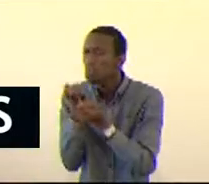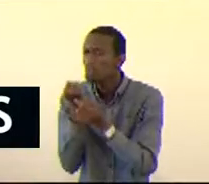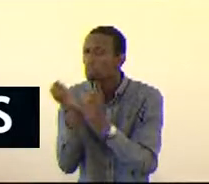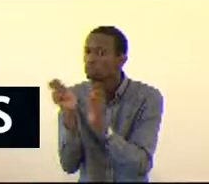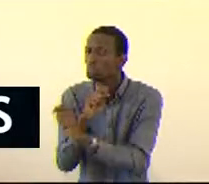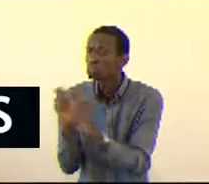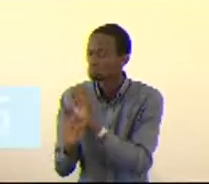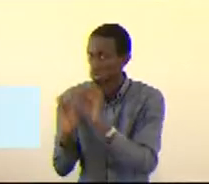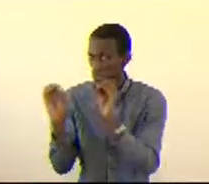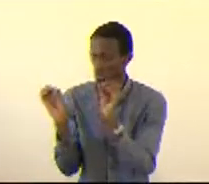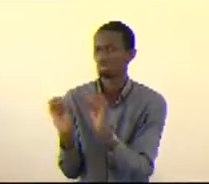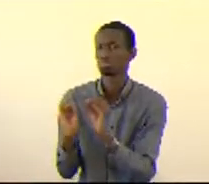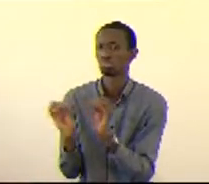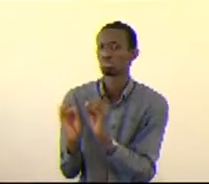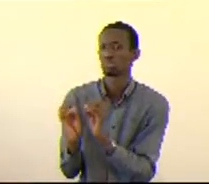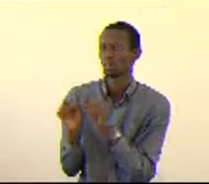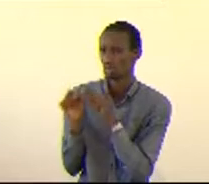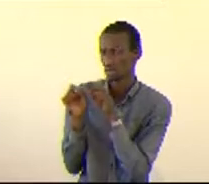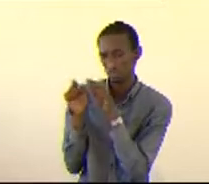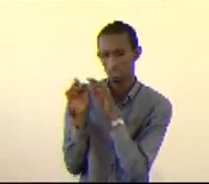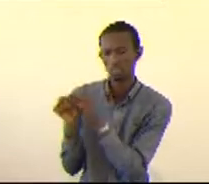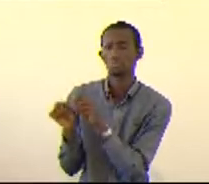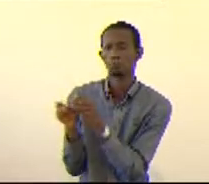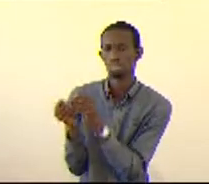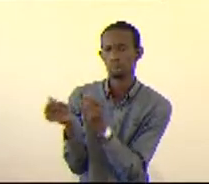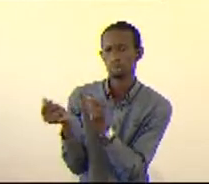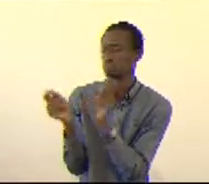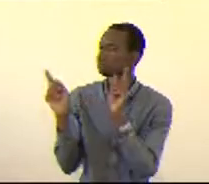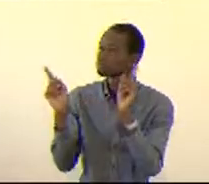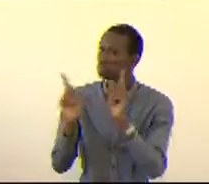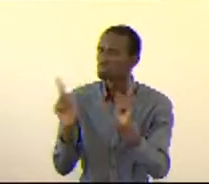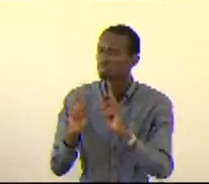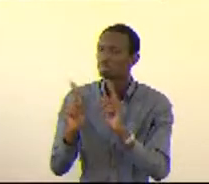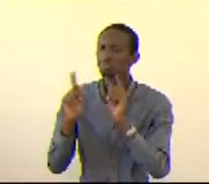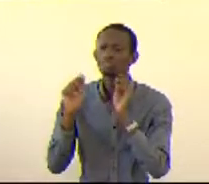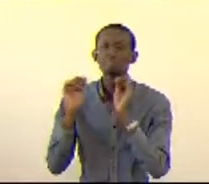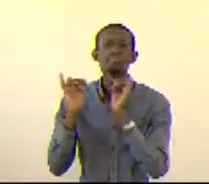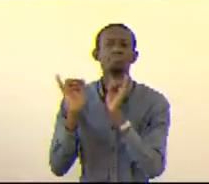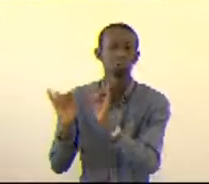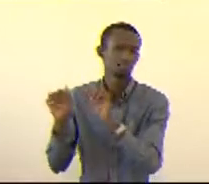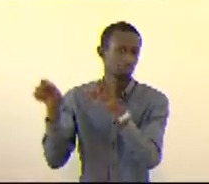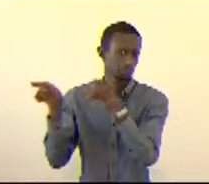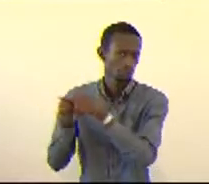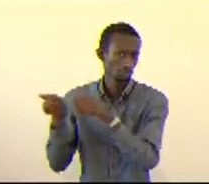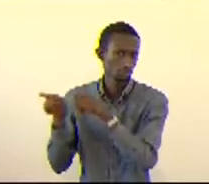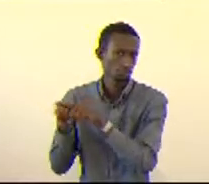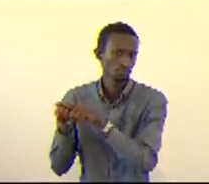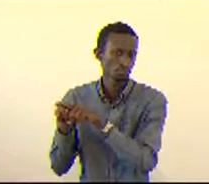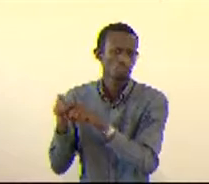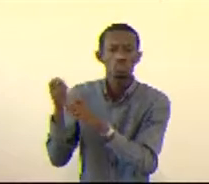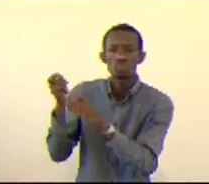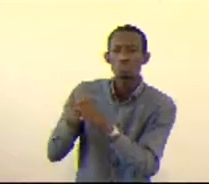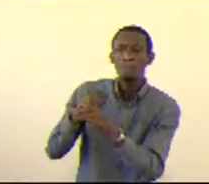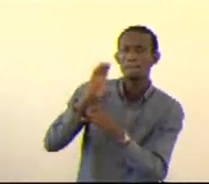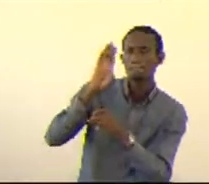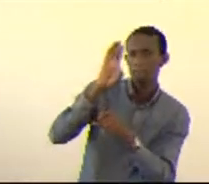from B to C is being used to melt the ice. So from B to C, that is melting. And from this, we can easily